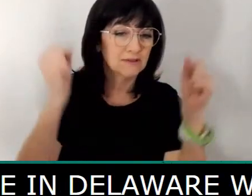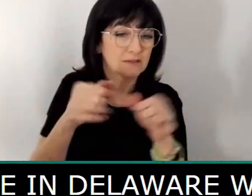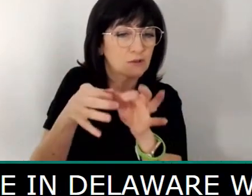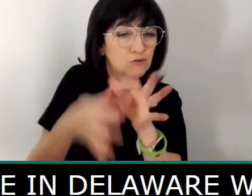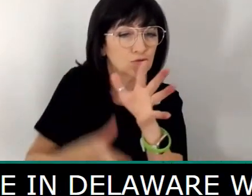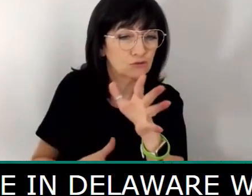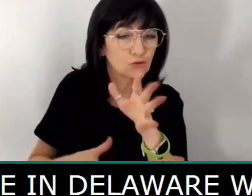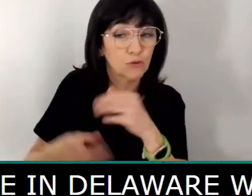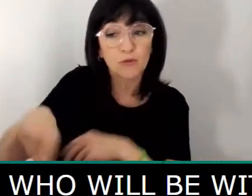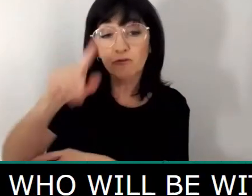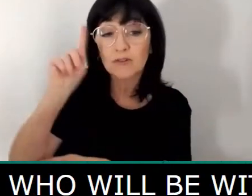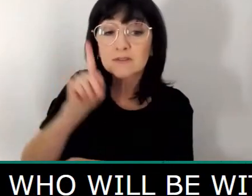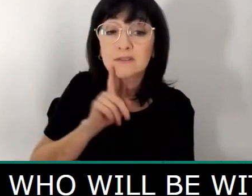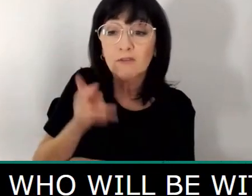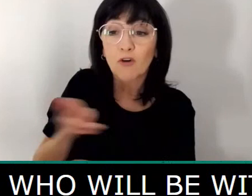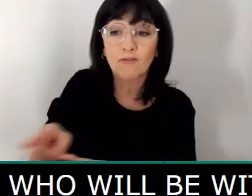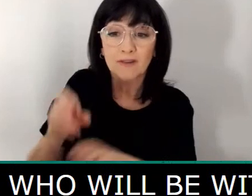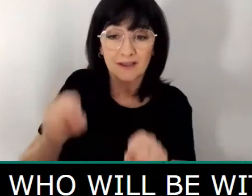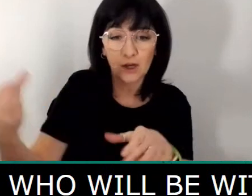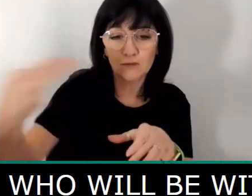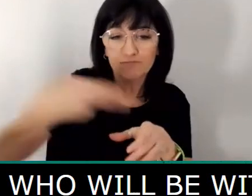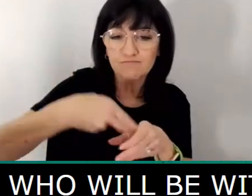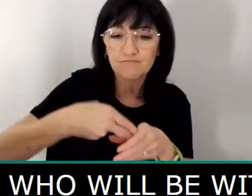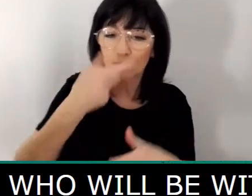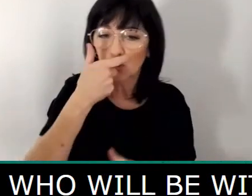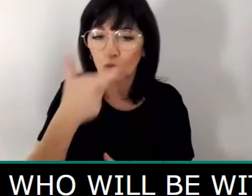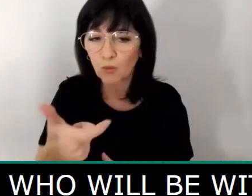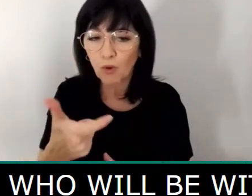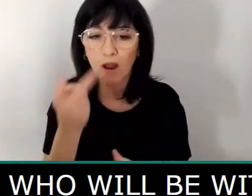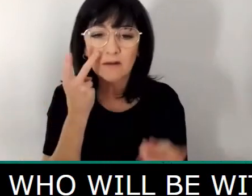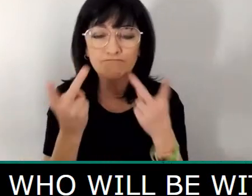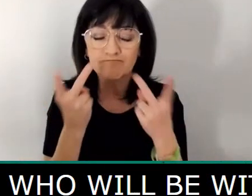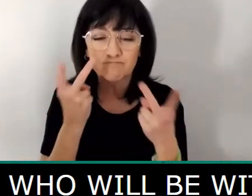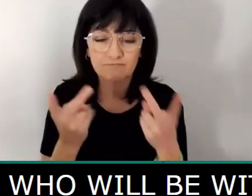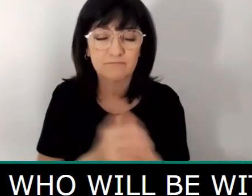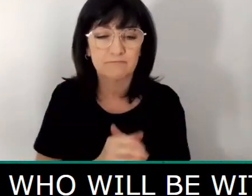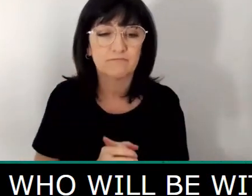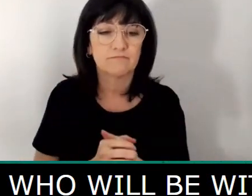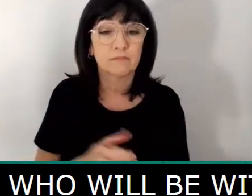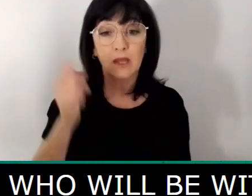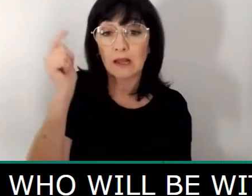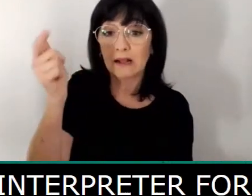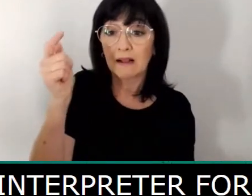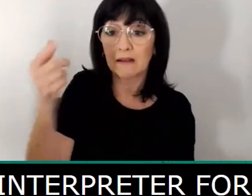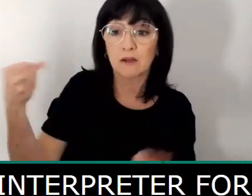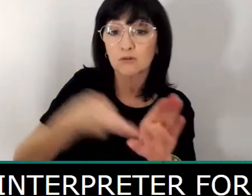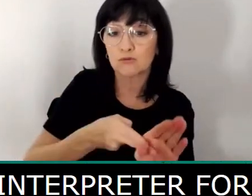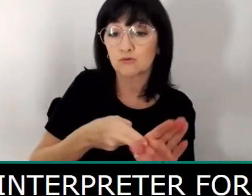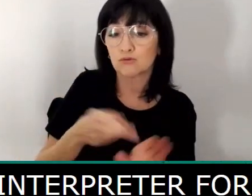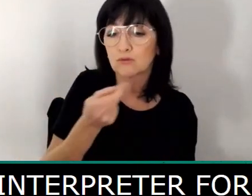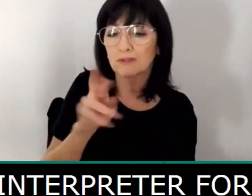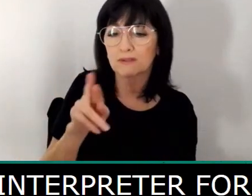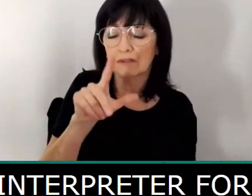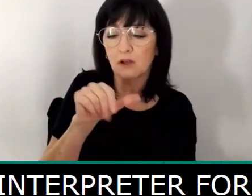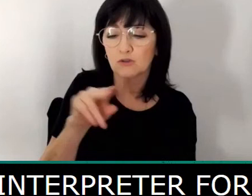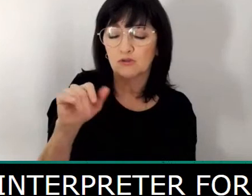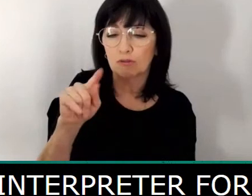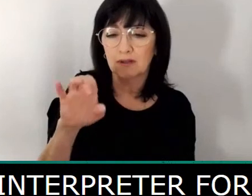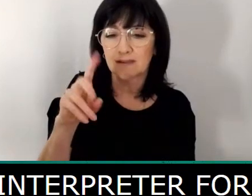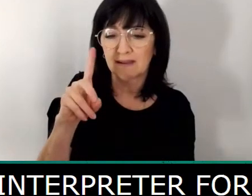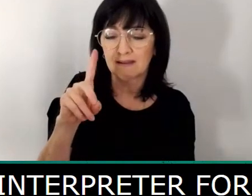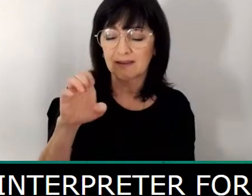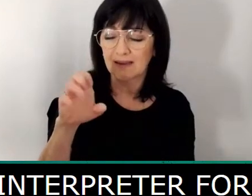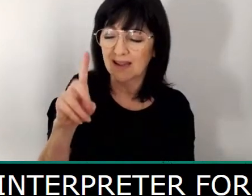interpreter for the deaf and hard of hearing. Later on, we'll bring in Dr. Lynette Edwards, an educator, author, board member of the